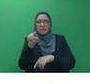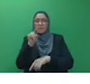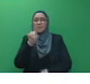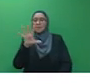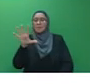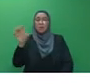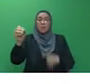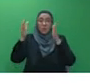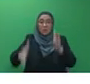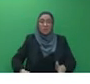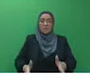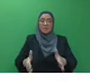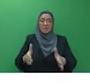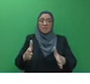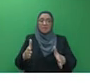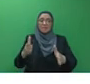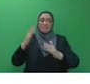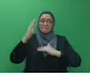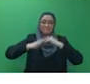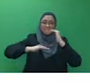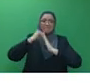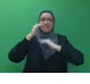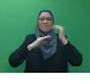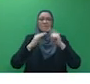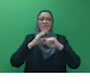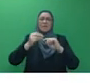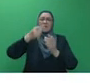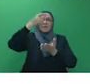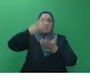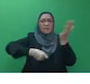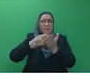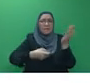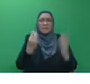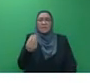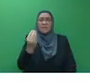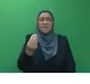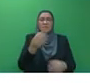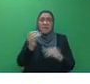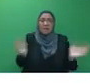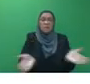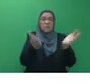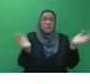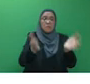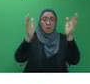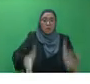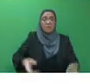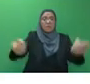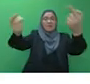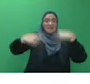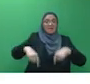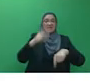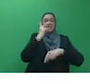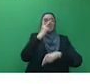160 people 150 you know packs uh comfortably and they charge very cheap then that to